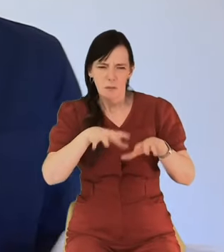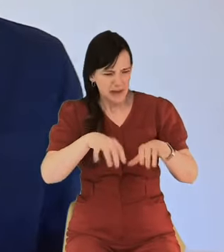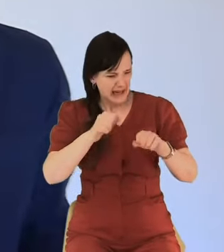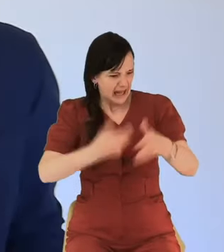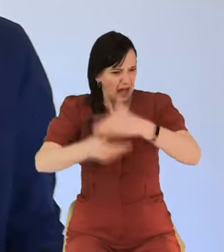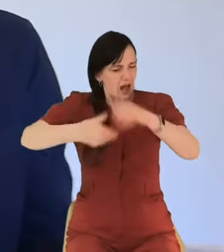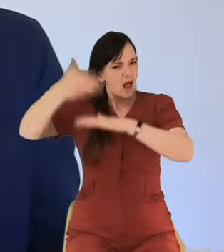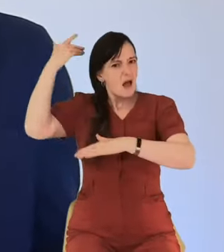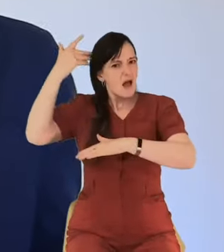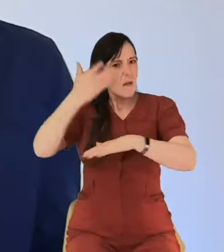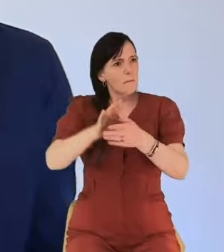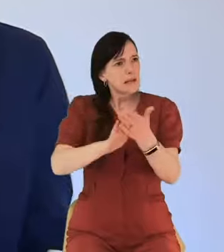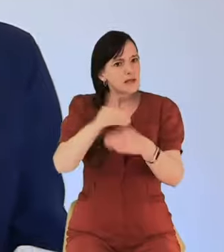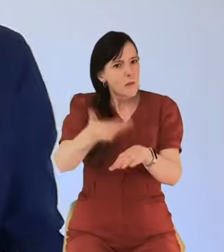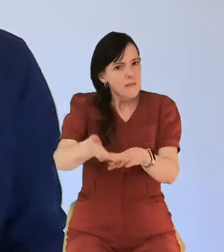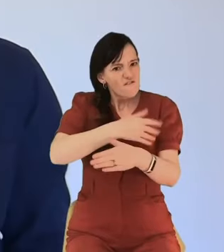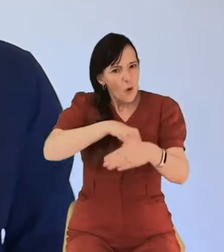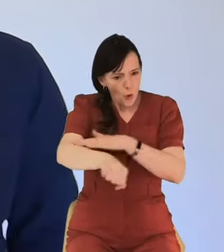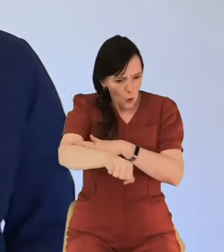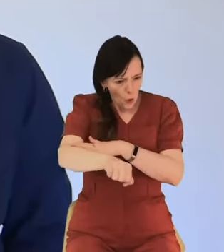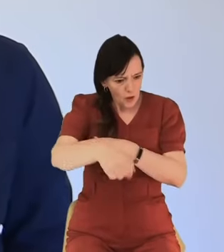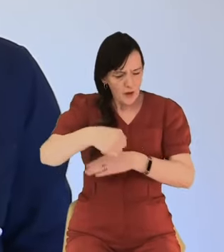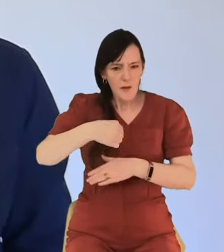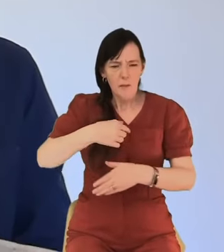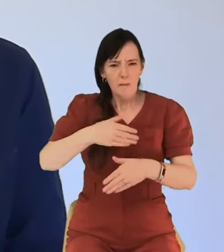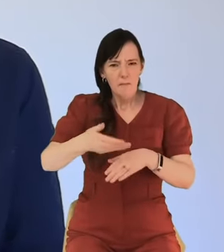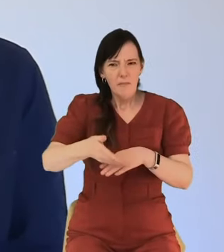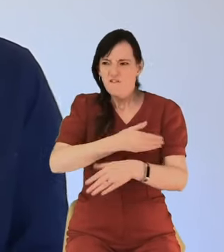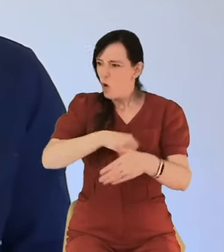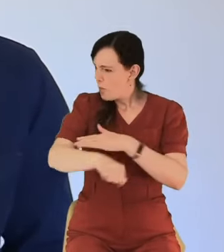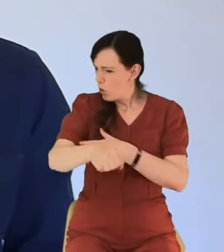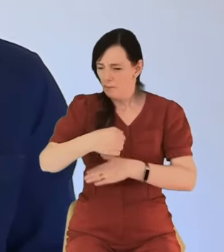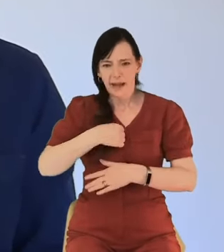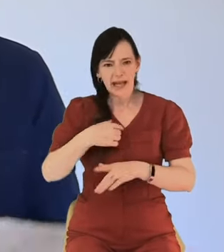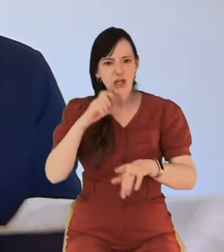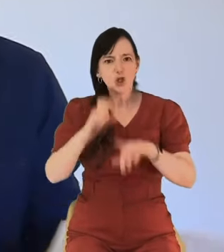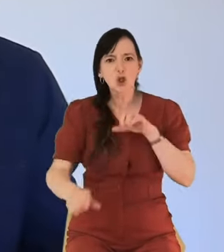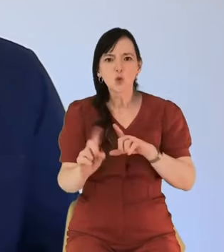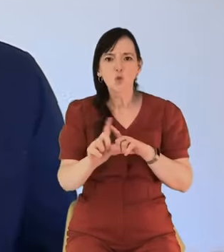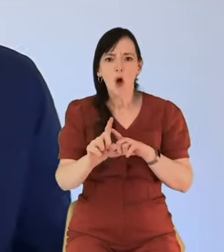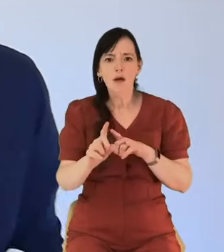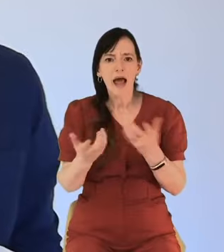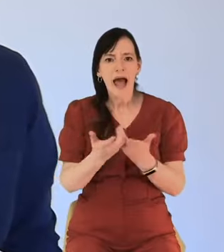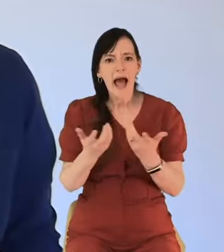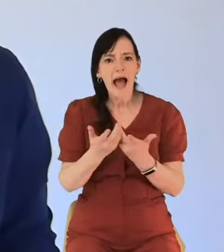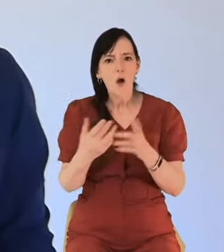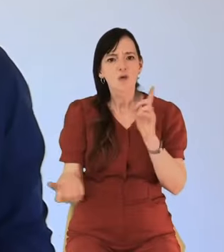At the beginning, before we were born, what had we done to deserve our place on God's